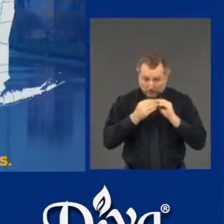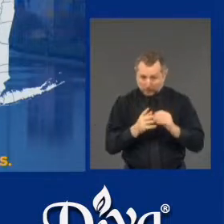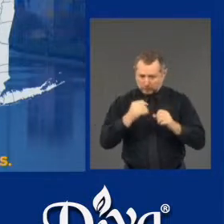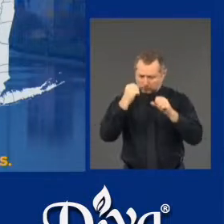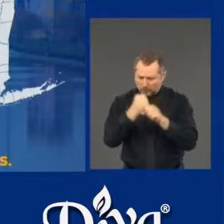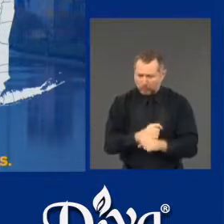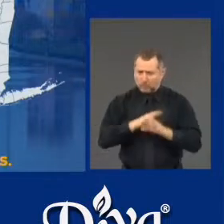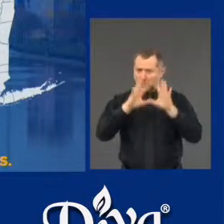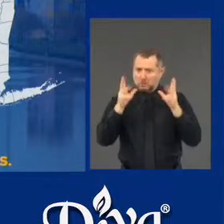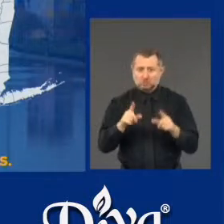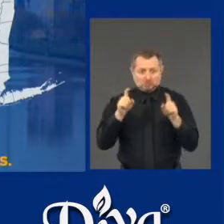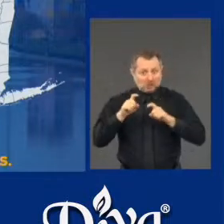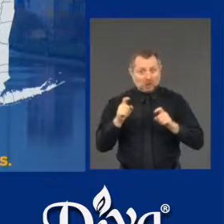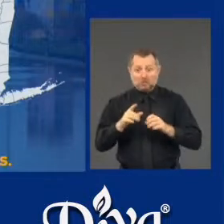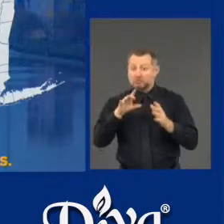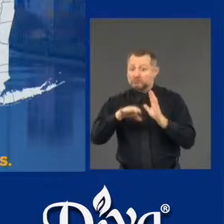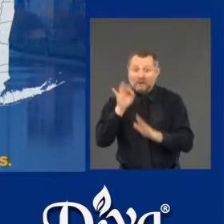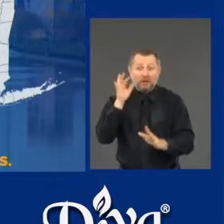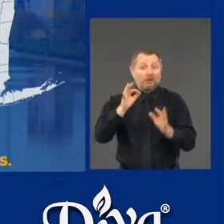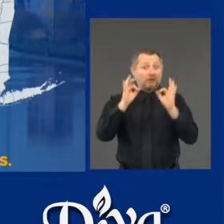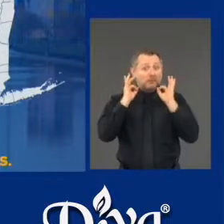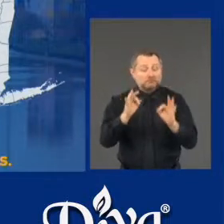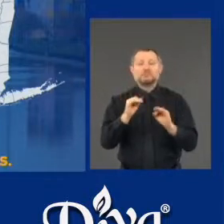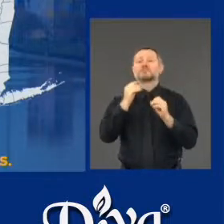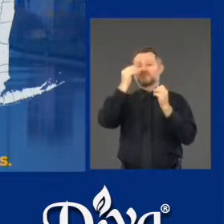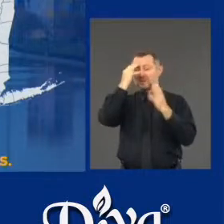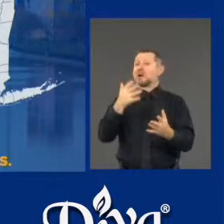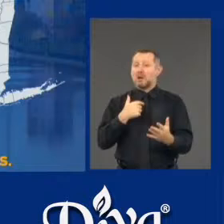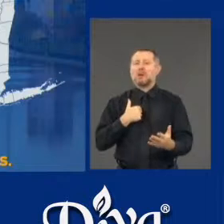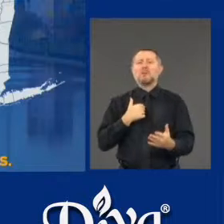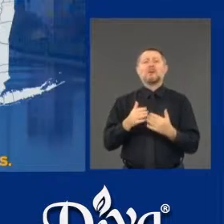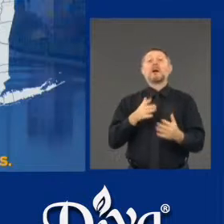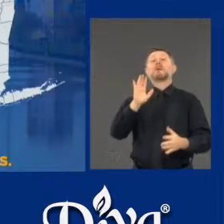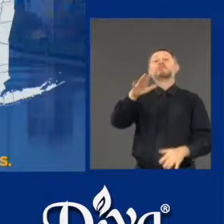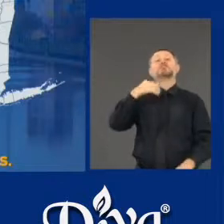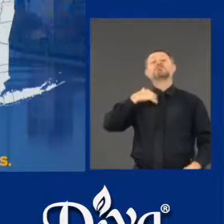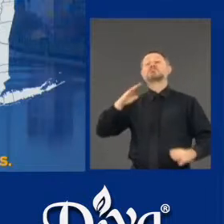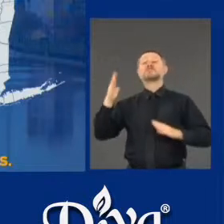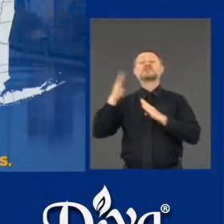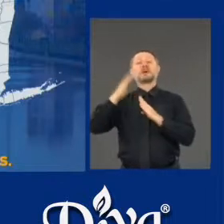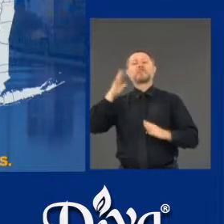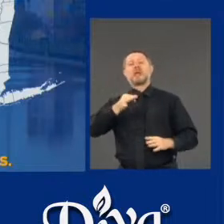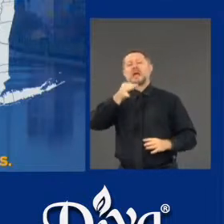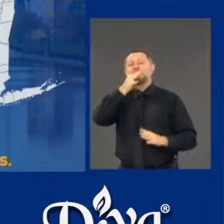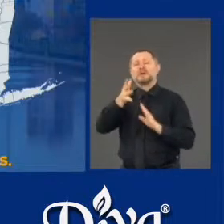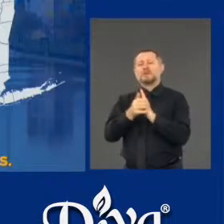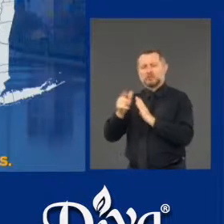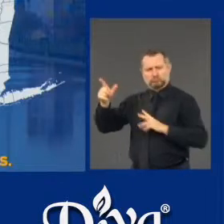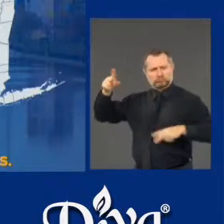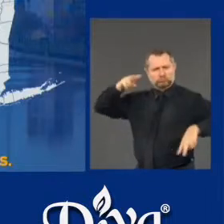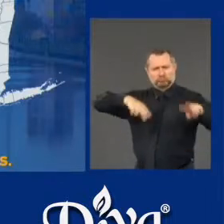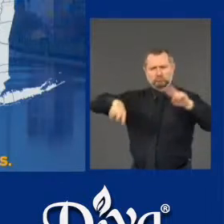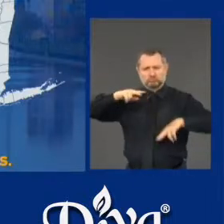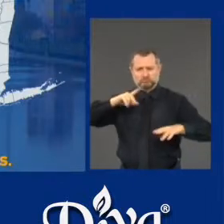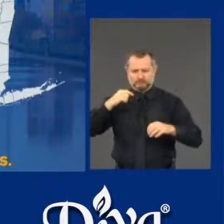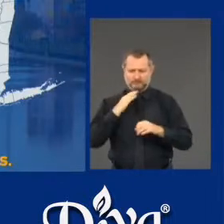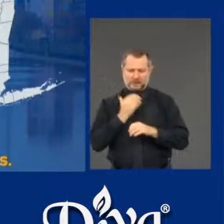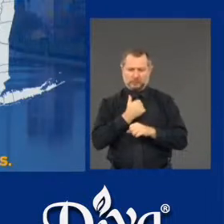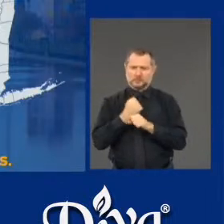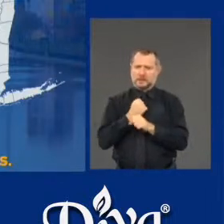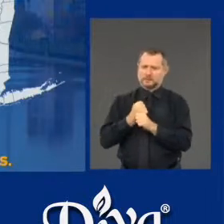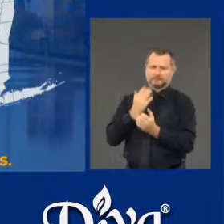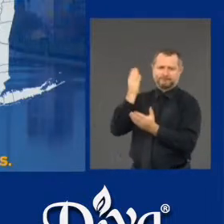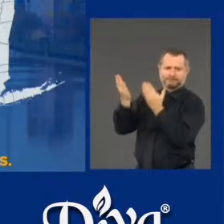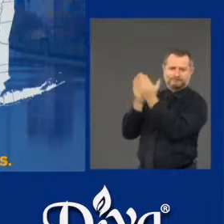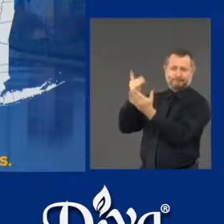But we have the best experts that you can possibly have reviewing this. And they've reviewed it,